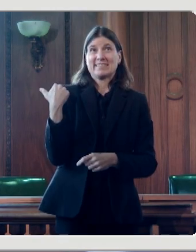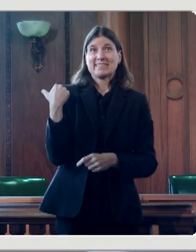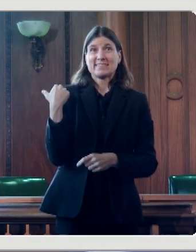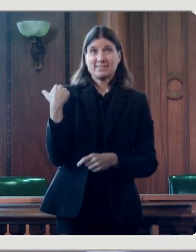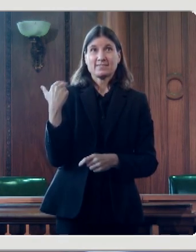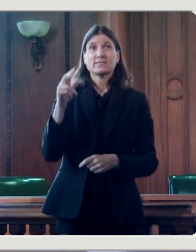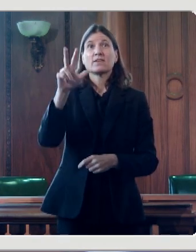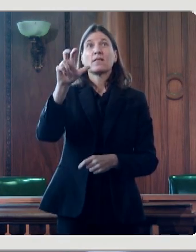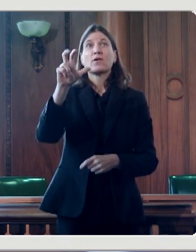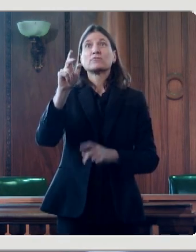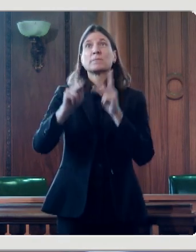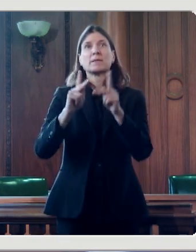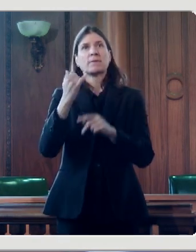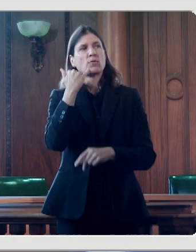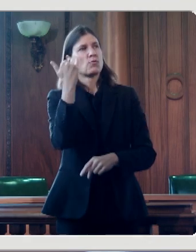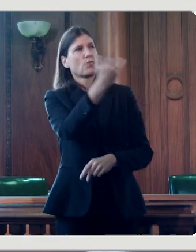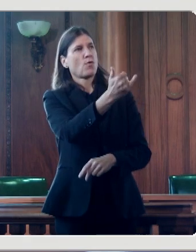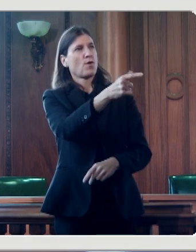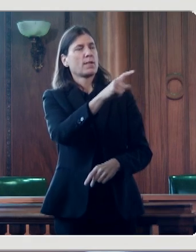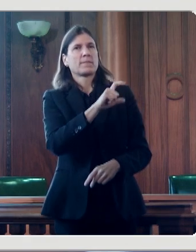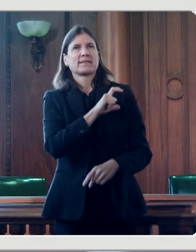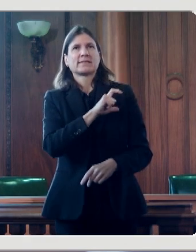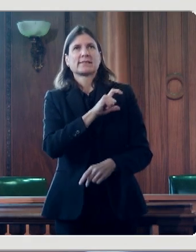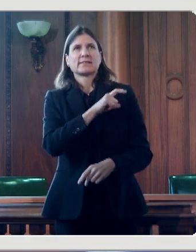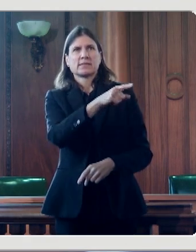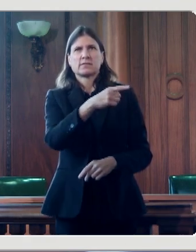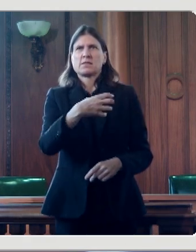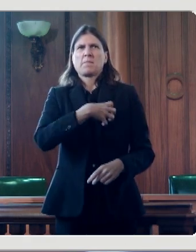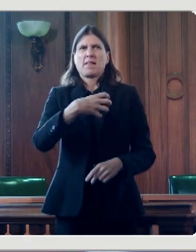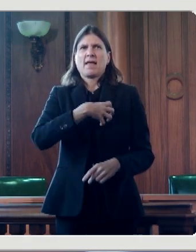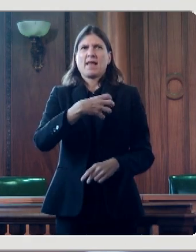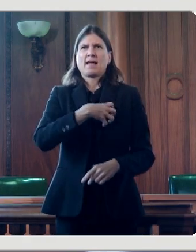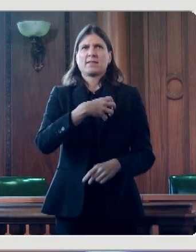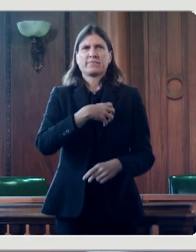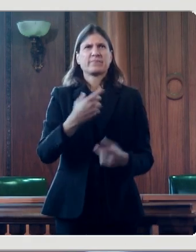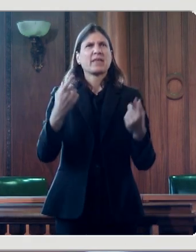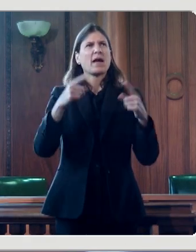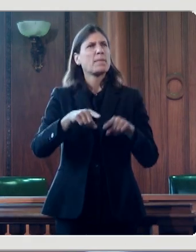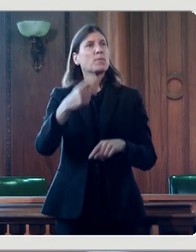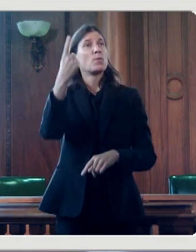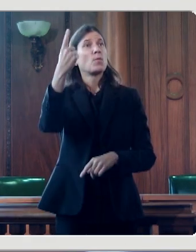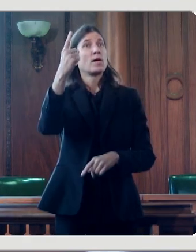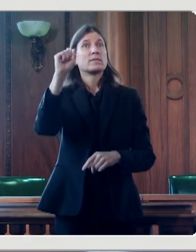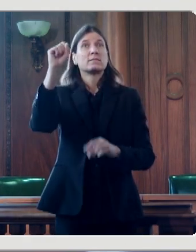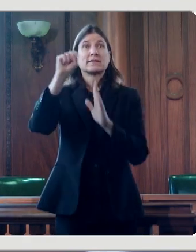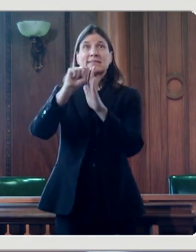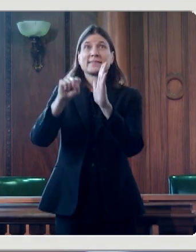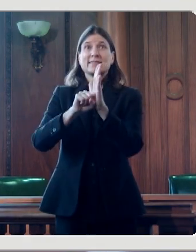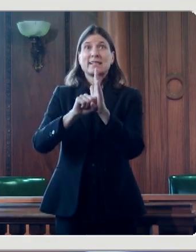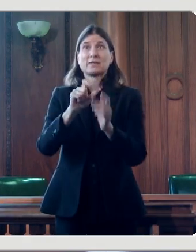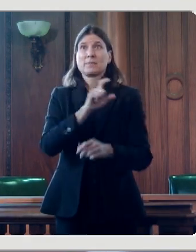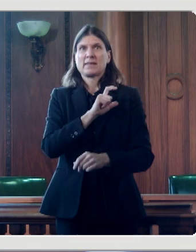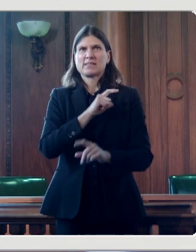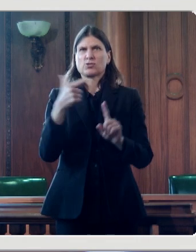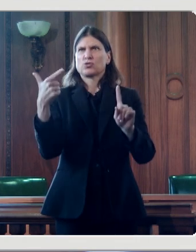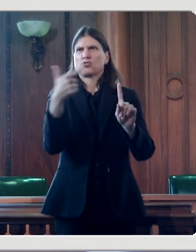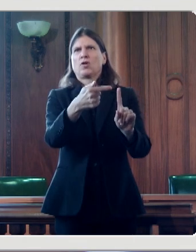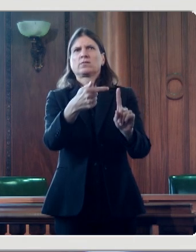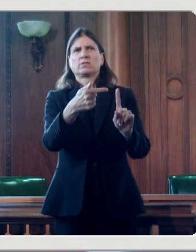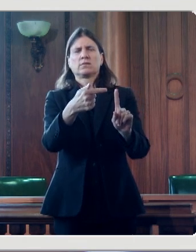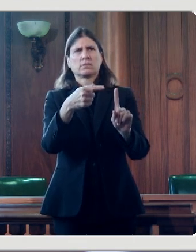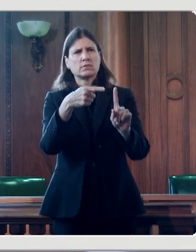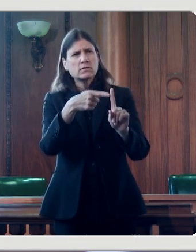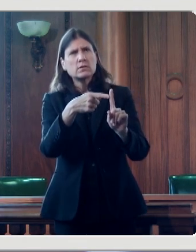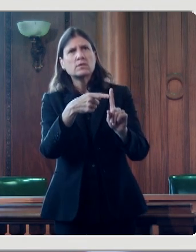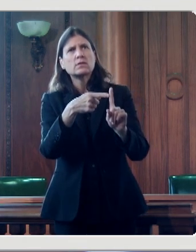Obviously, the state trooper that was shot. Thank God, and to one of our officers, the quick response there with the tourniquet